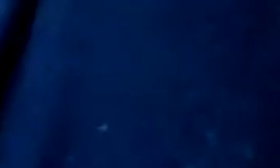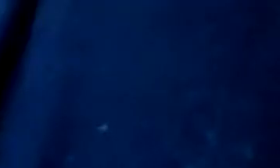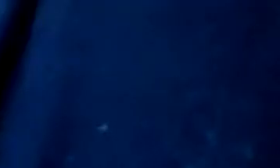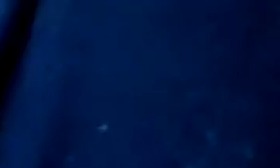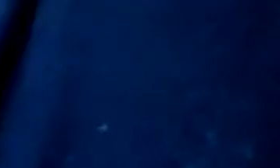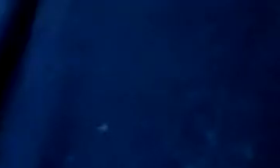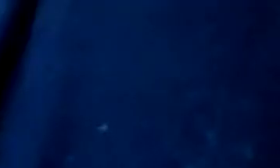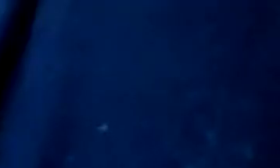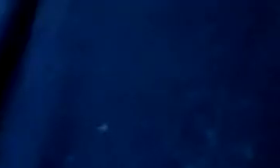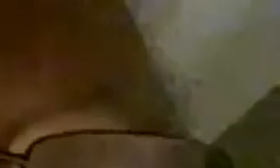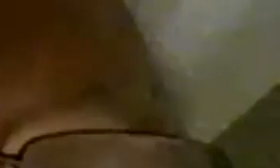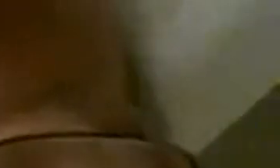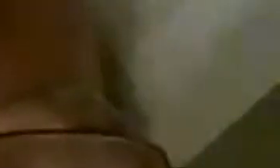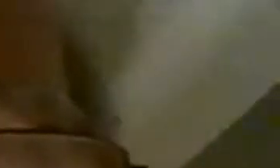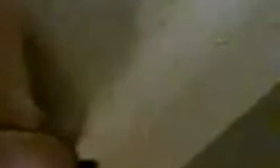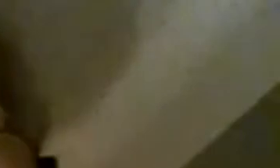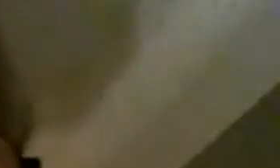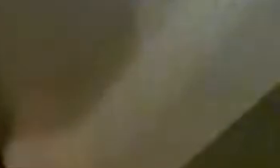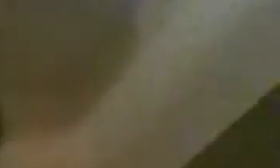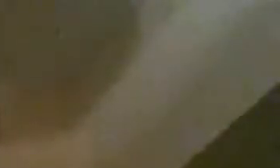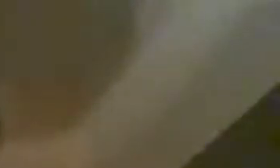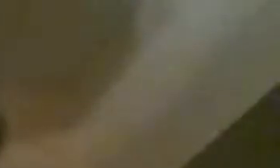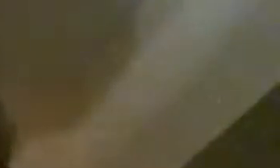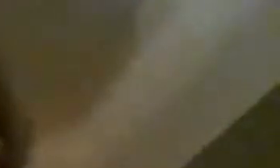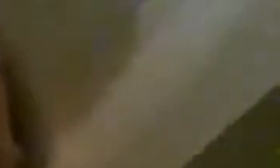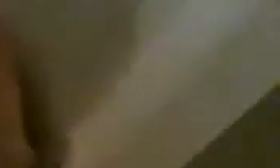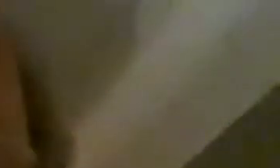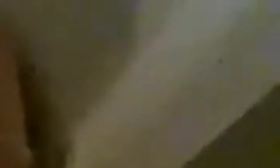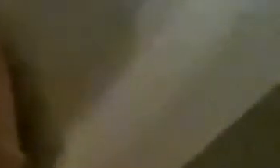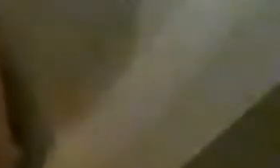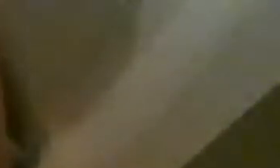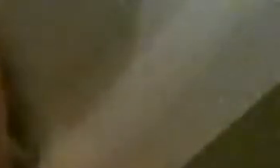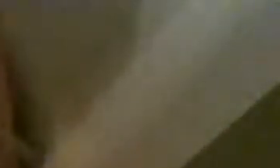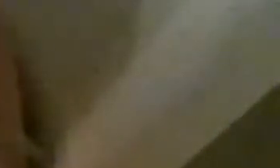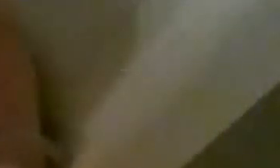will let you hopefully see everybody. Now I'm seeing,